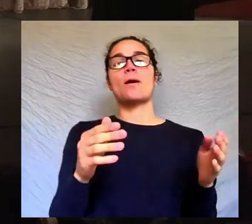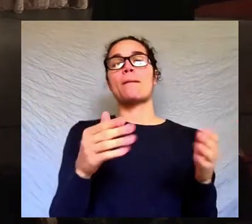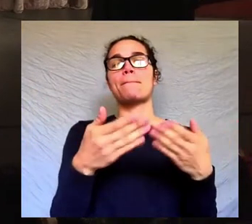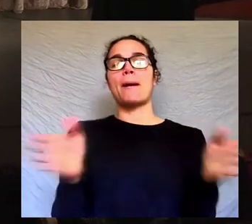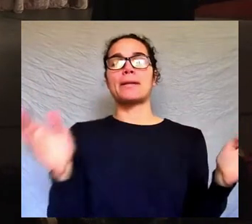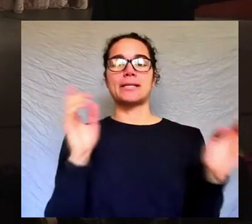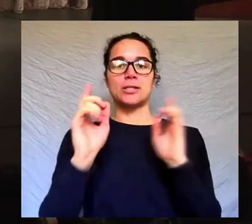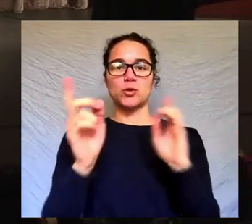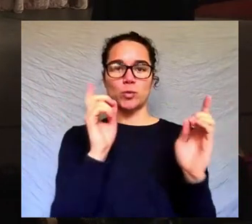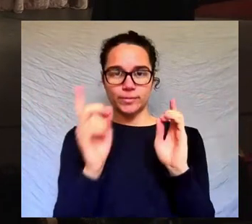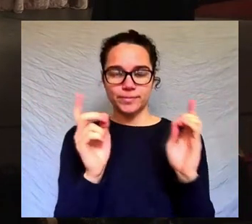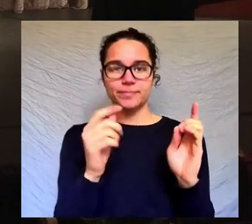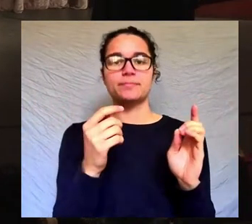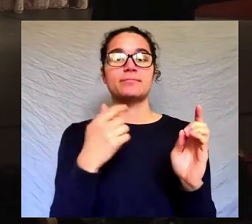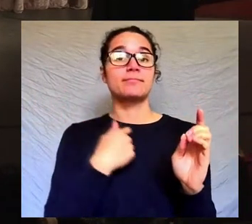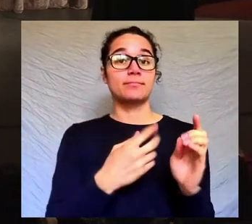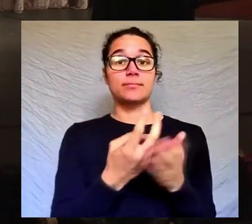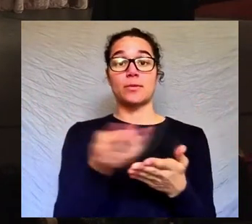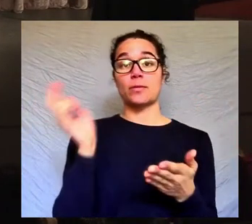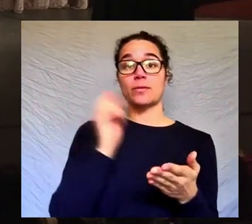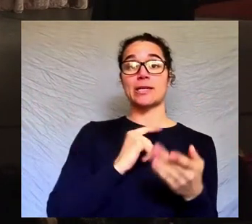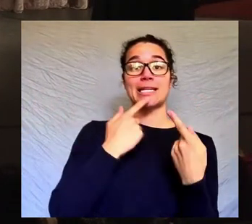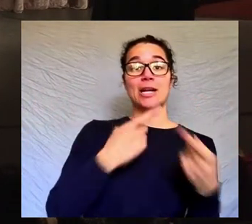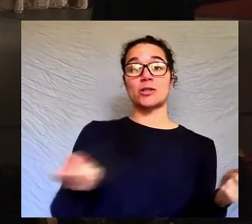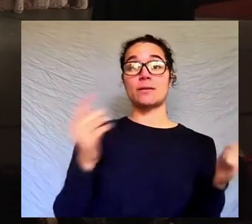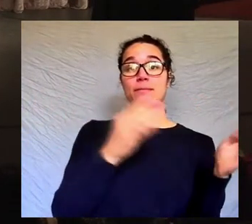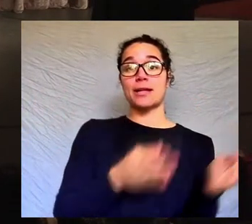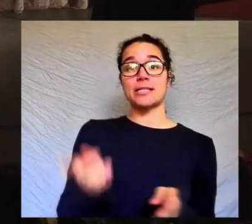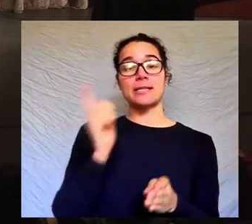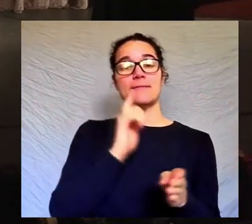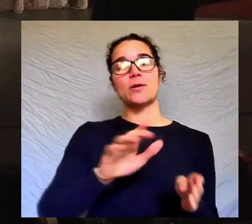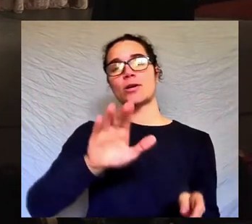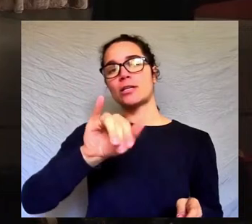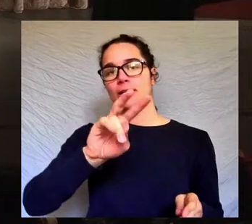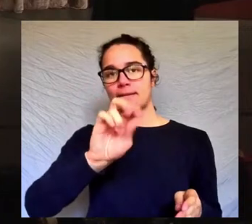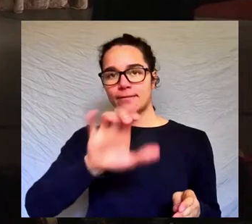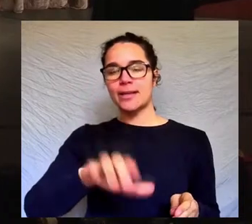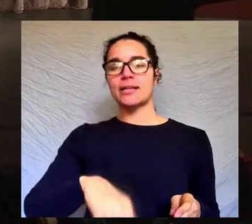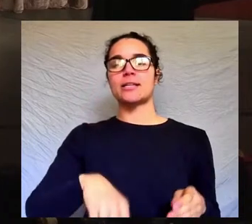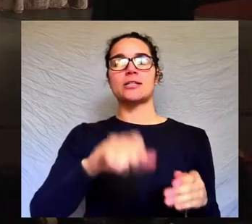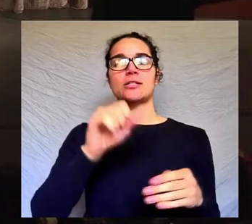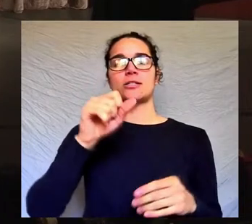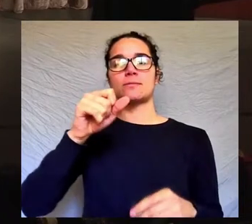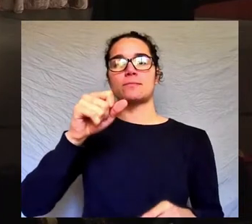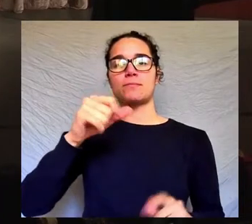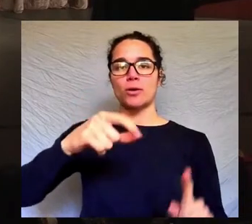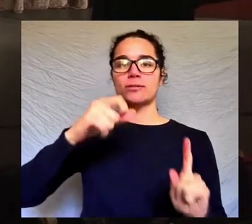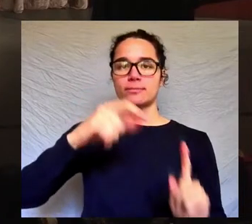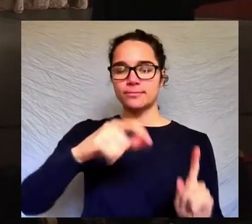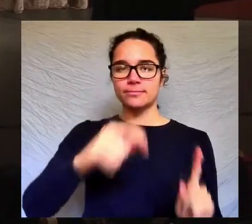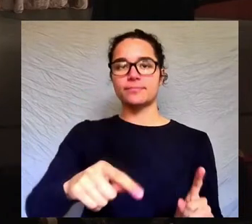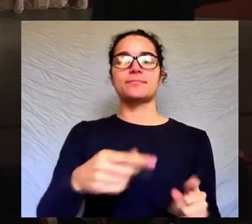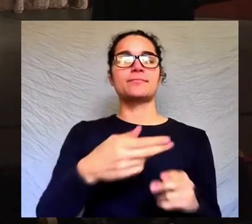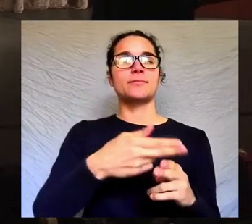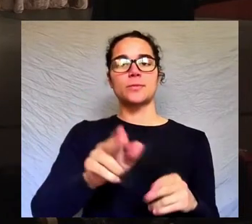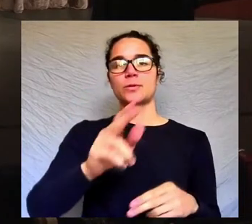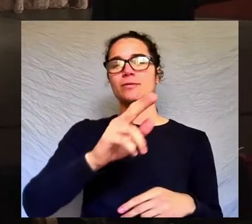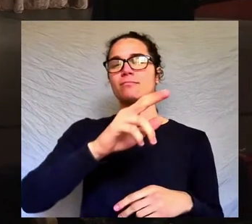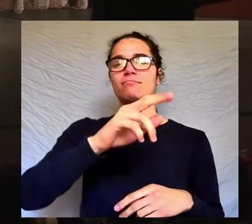for the launch of Civic Spark, a short-form digital content and engagement initiative that will